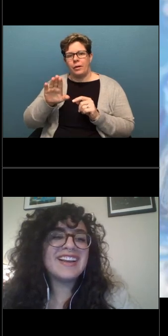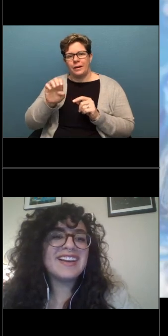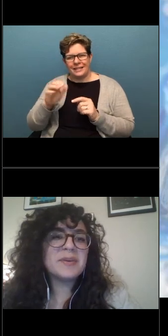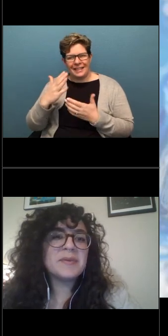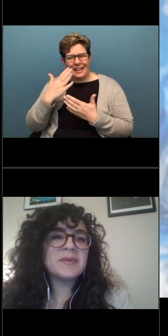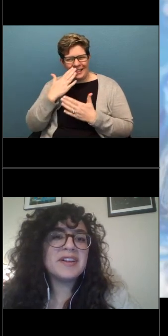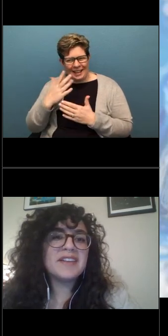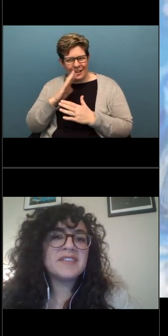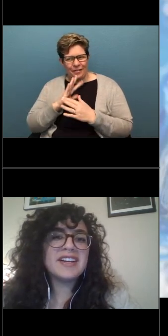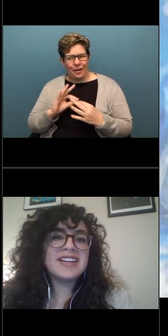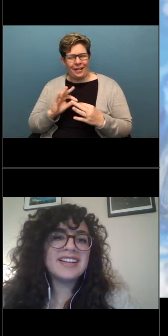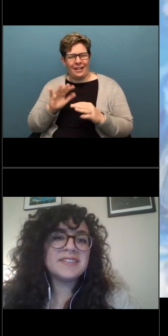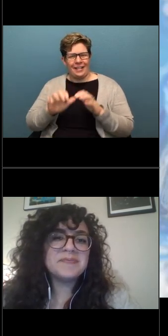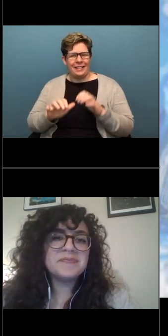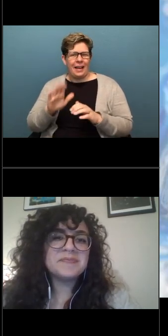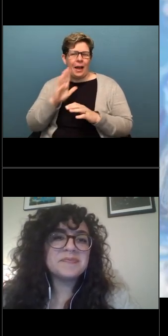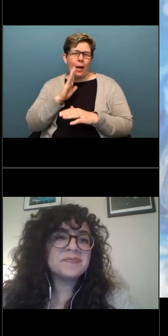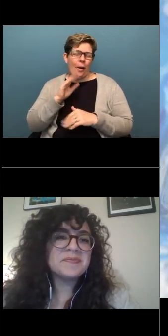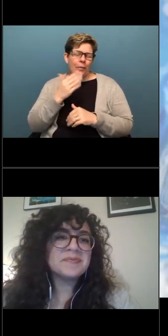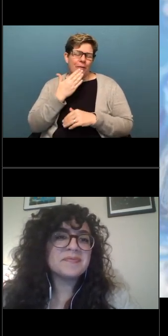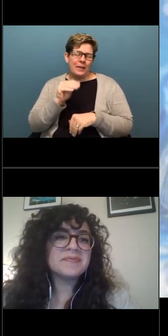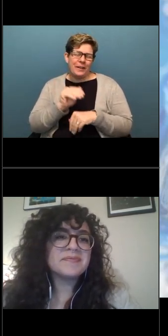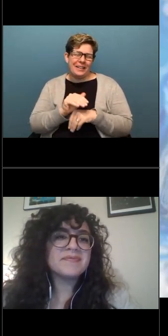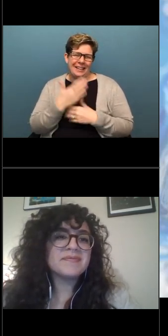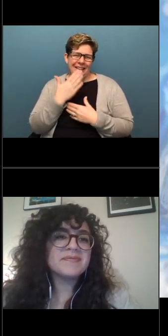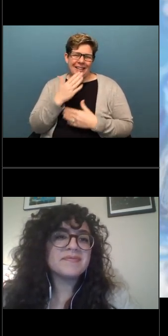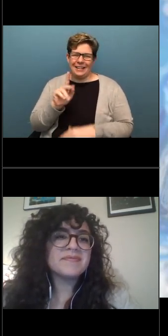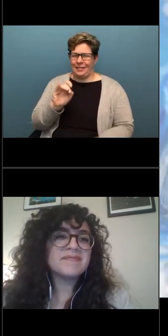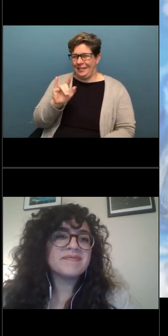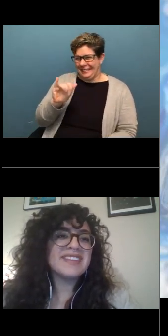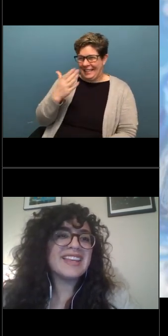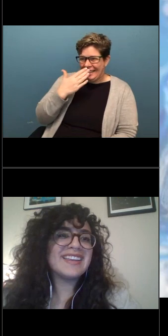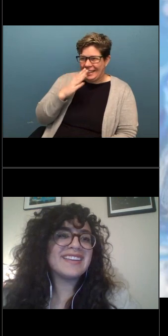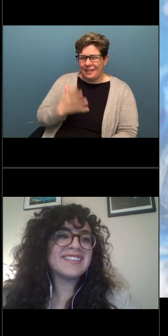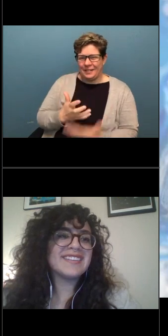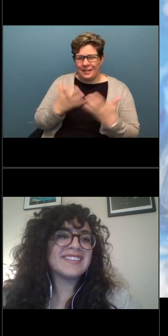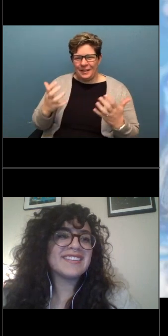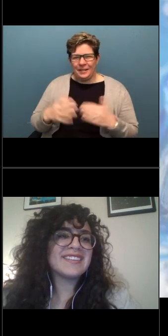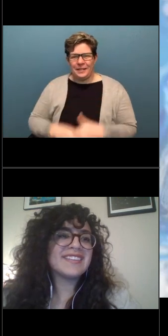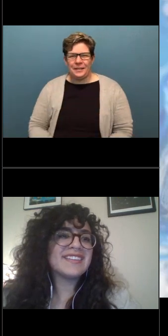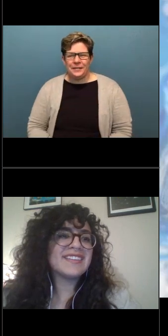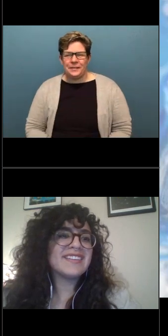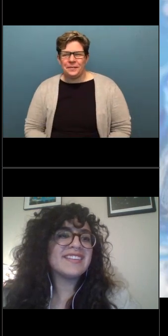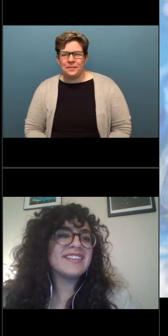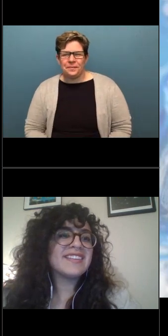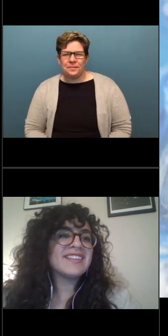sharing that. I hope you all have a great night. Thank you so much. Thank you.